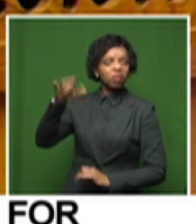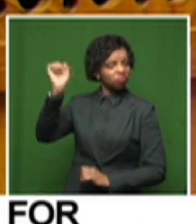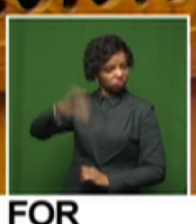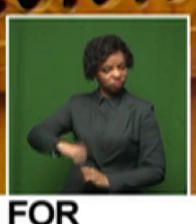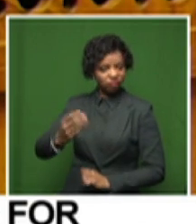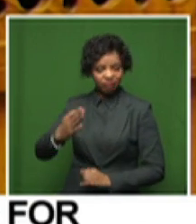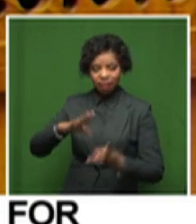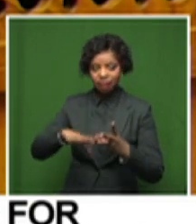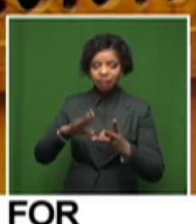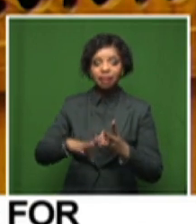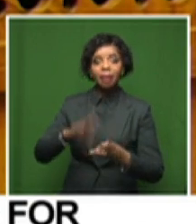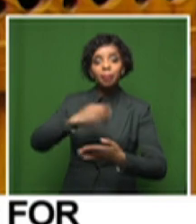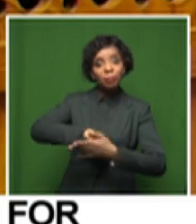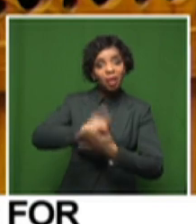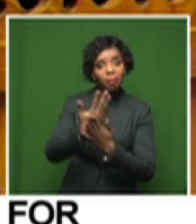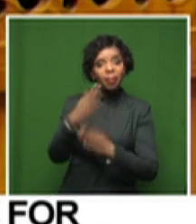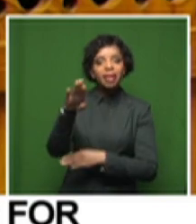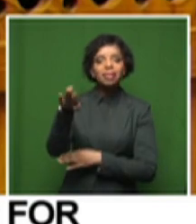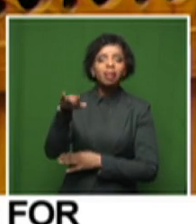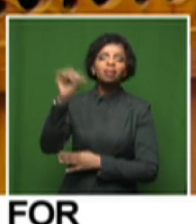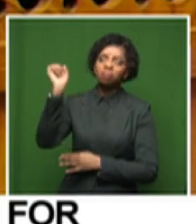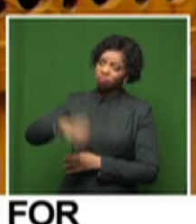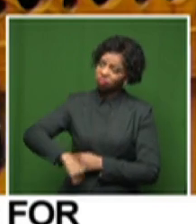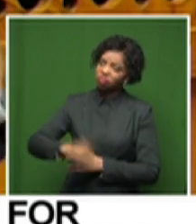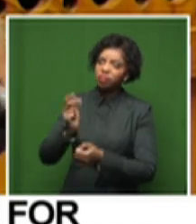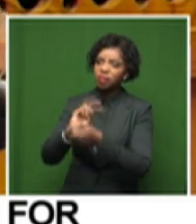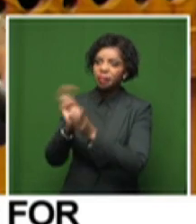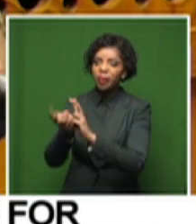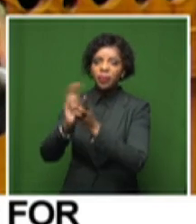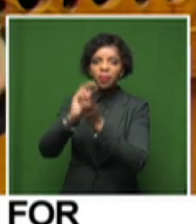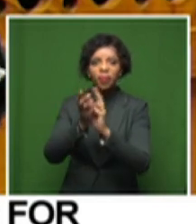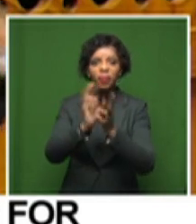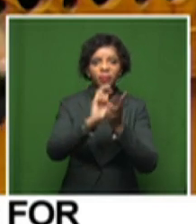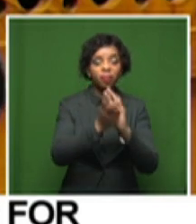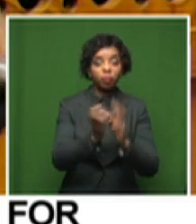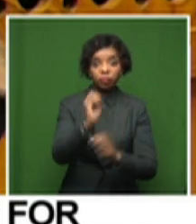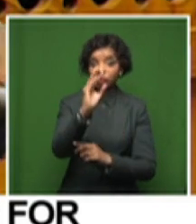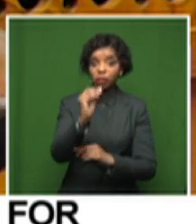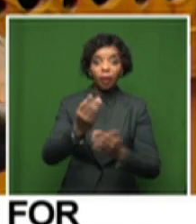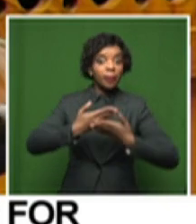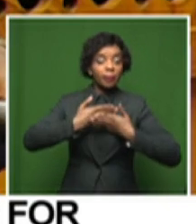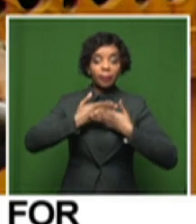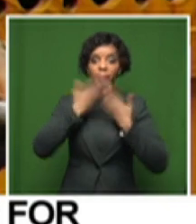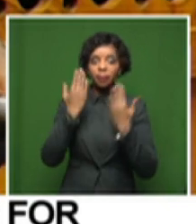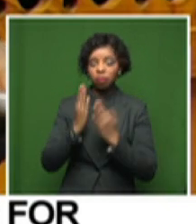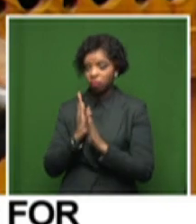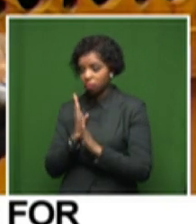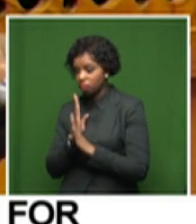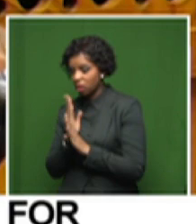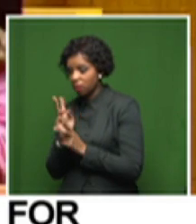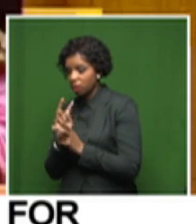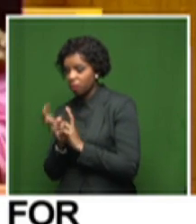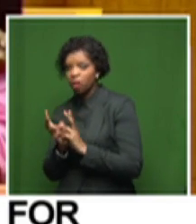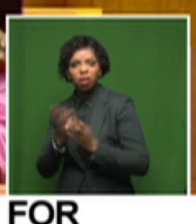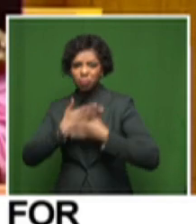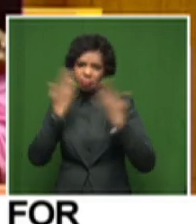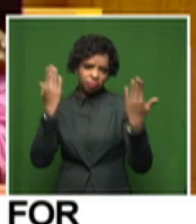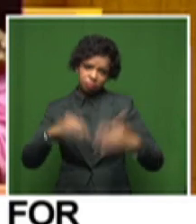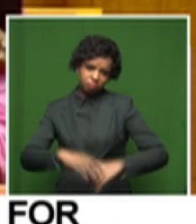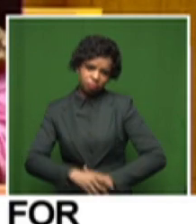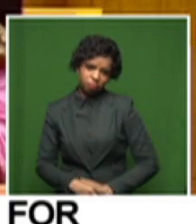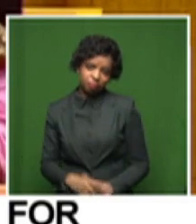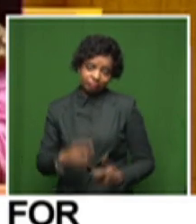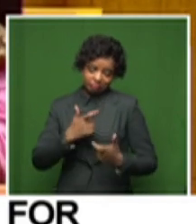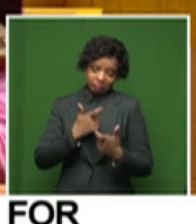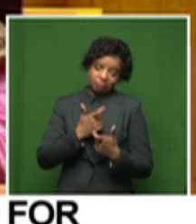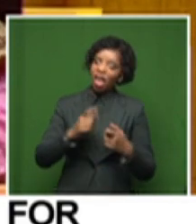BRICS Bank. So there's no underground borrowing. It's all